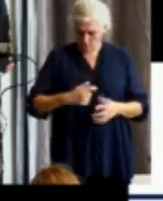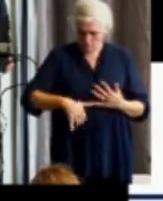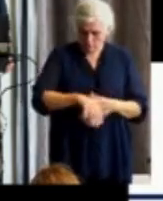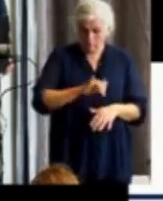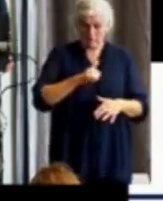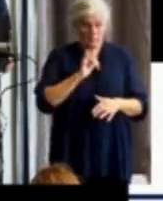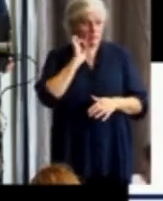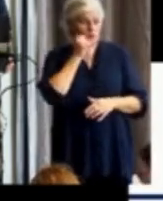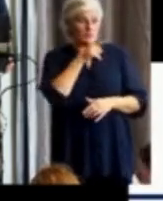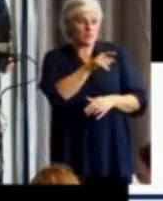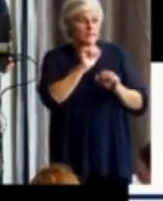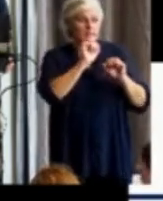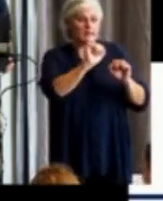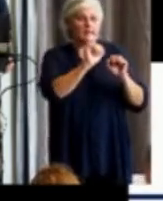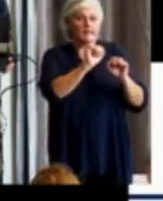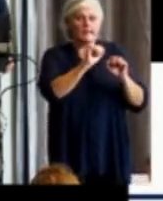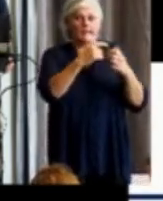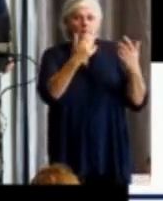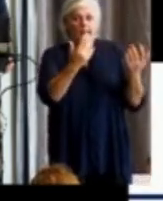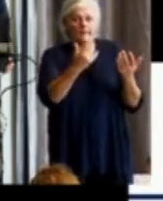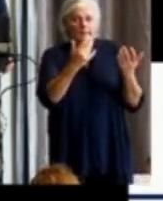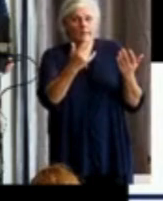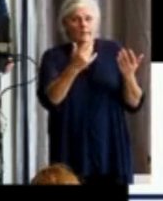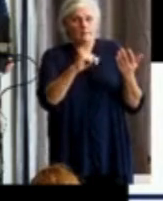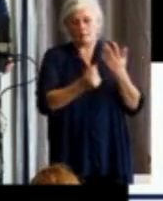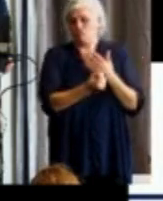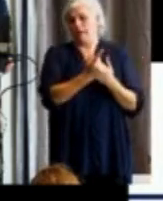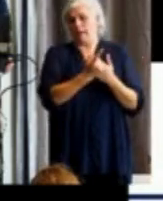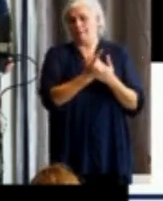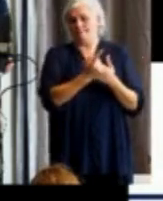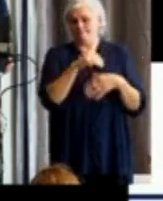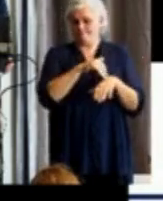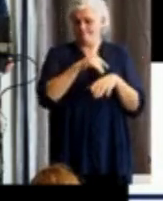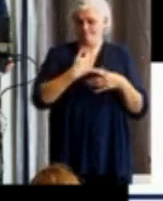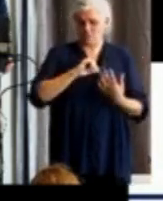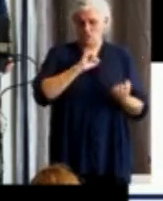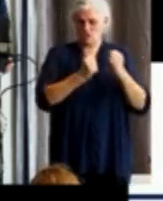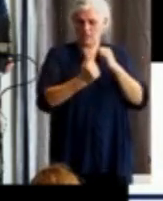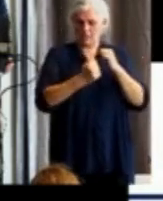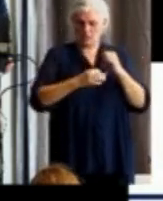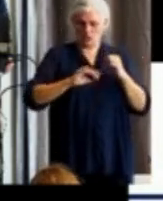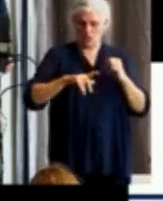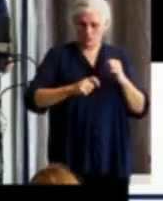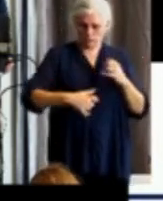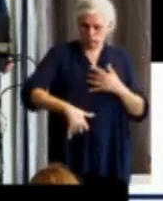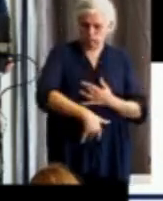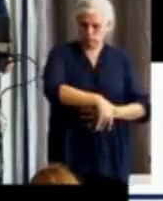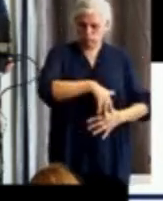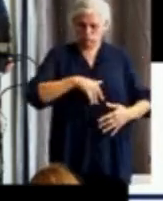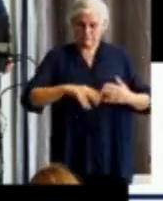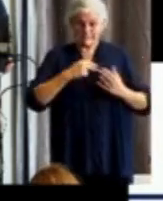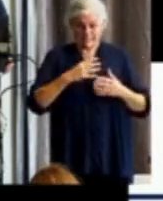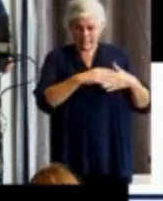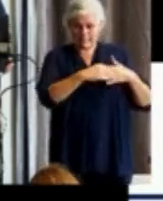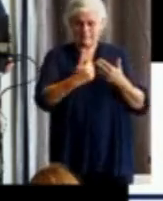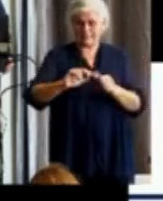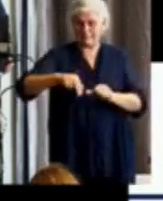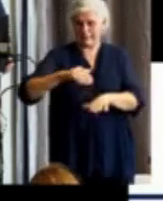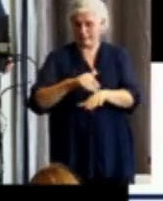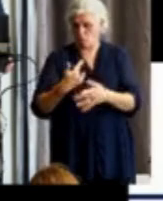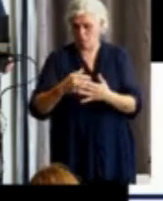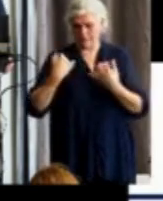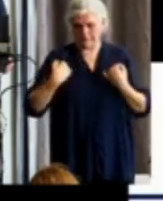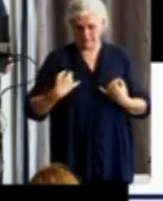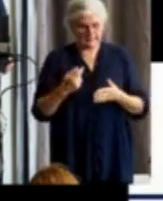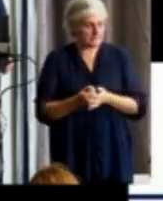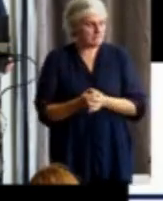due to the might be a triggering change in the gut microbiome that could lead then to the disease. So